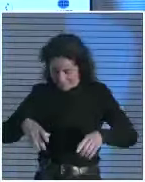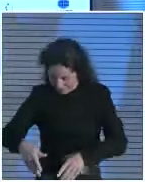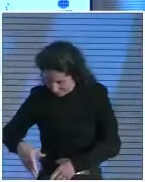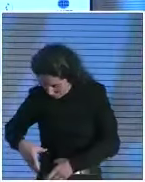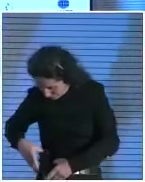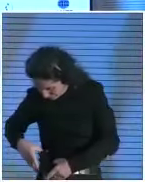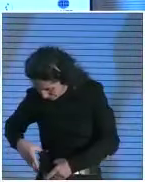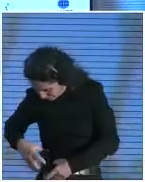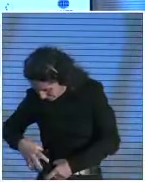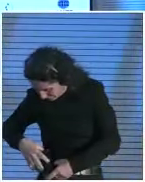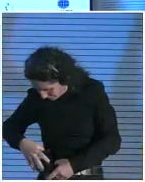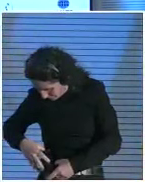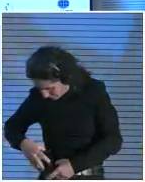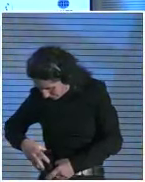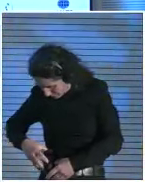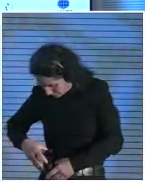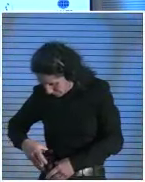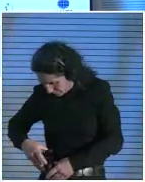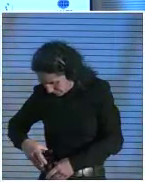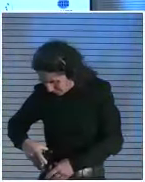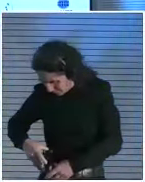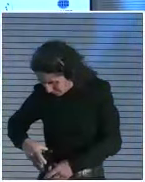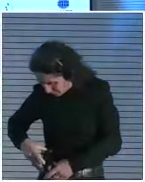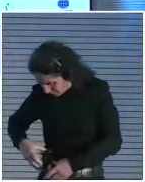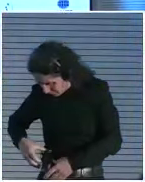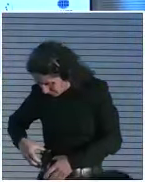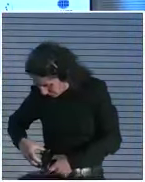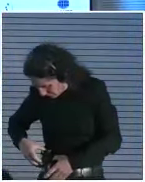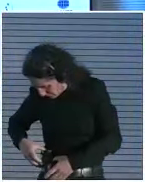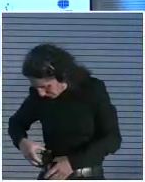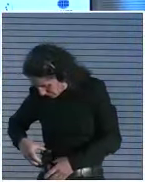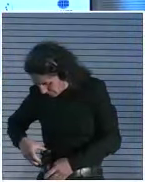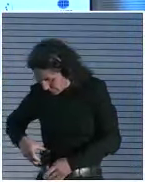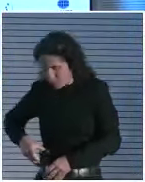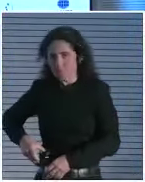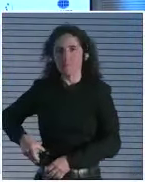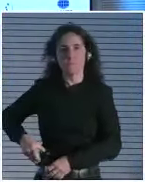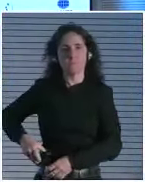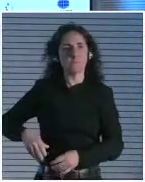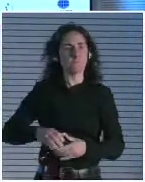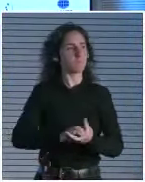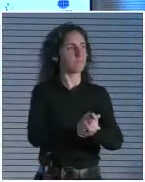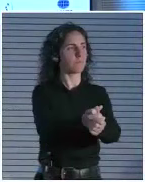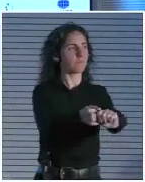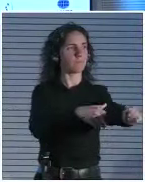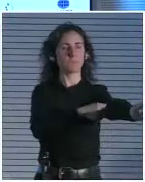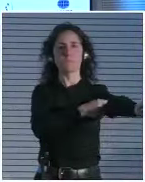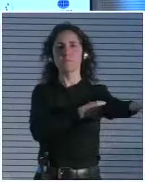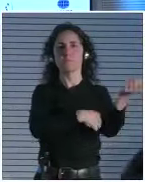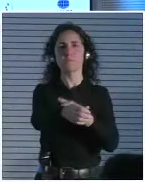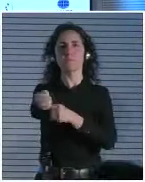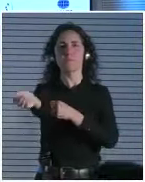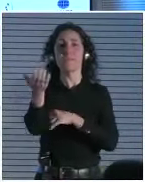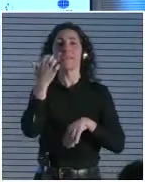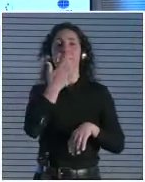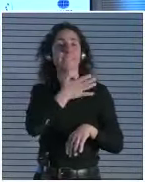and welcome back. A quick reminder for those who want to contribute to spreading the debate these days on social networks. We have a hashtag,